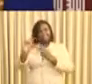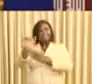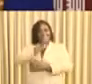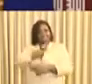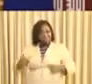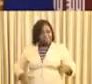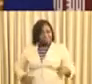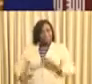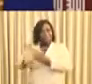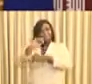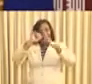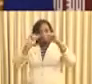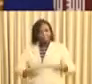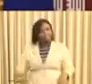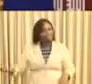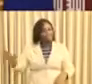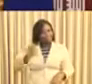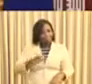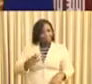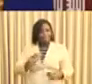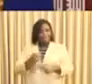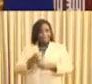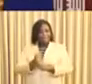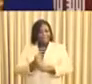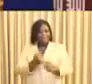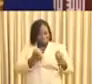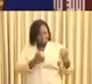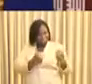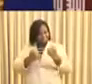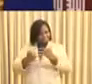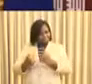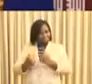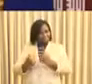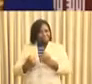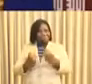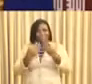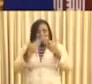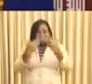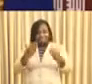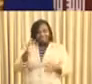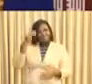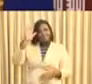and make her great and strong. I thank you for your attention, and good night.